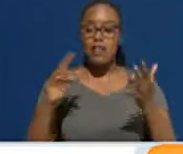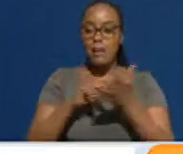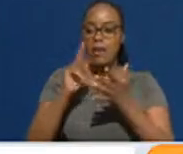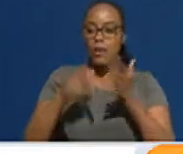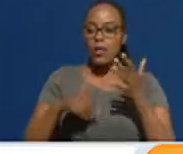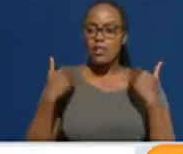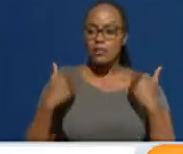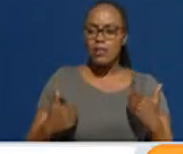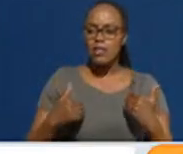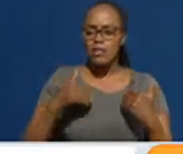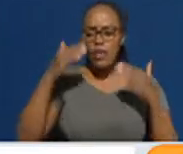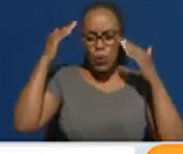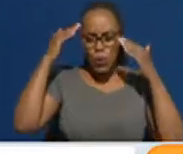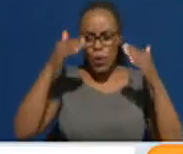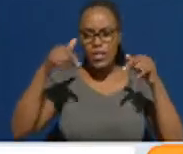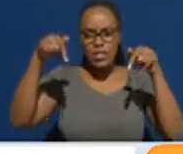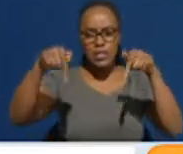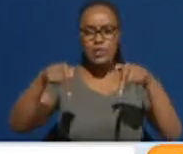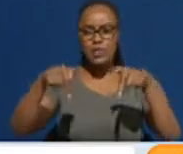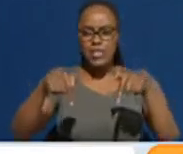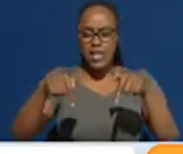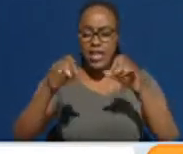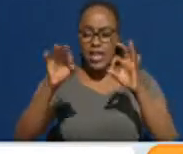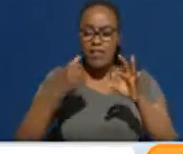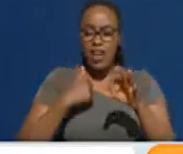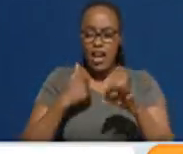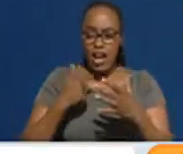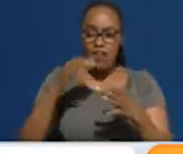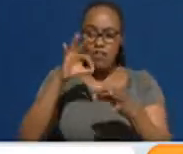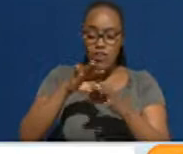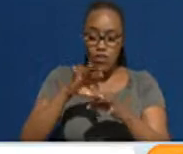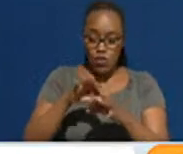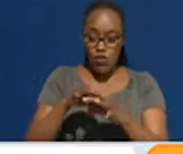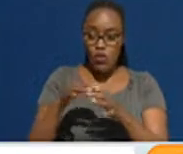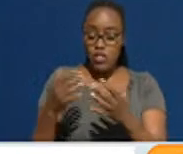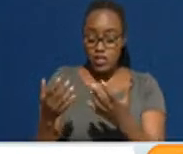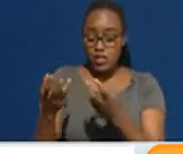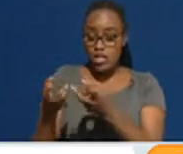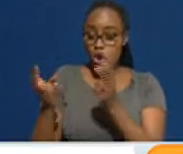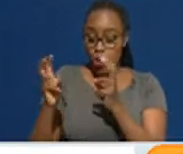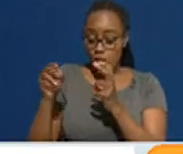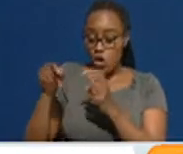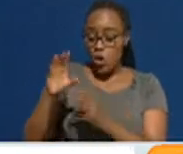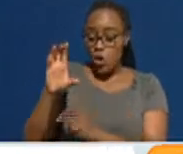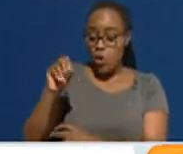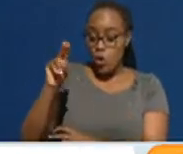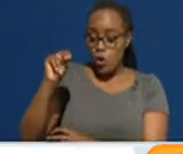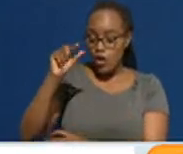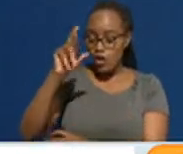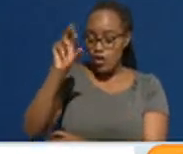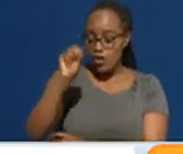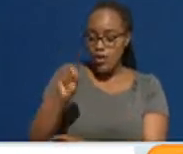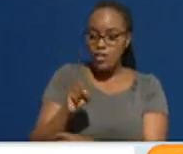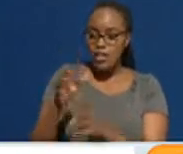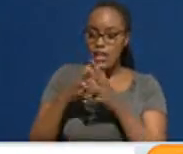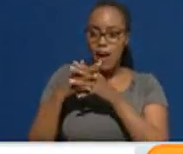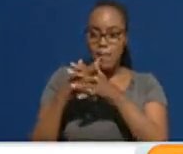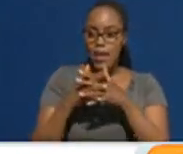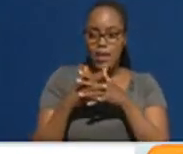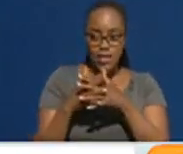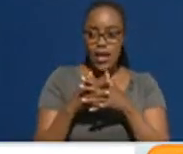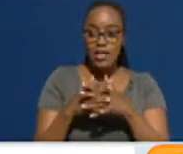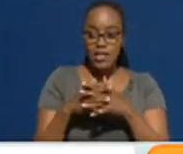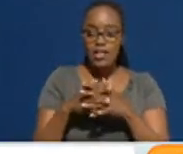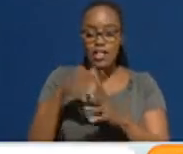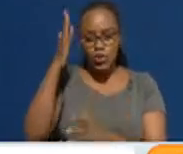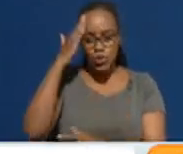that I will not go there because, I mean, today, if there's a vote in Congress in the US on a certain matter, you almost